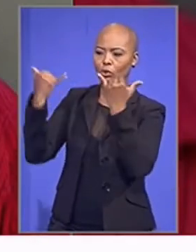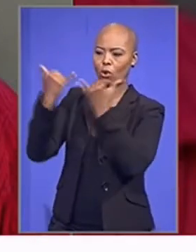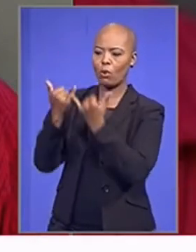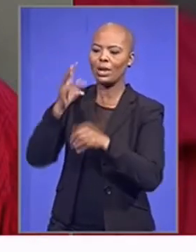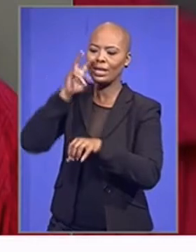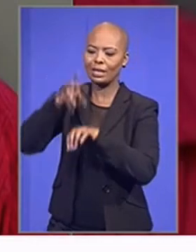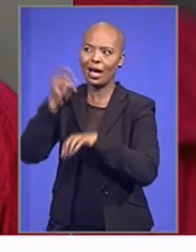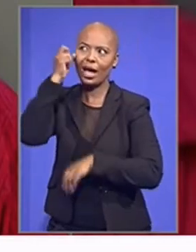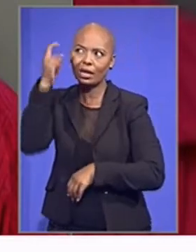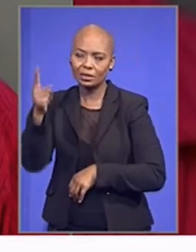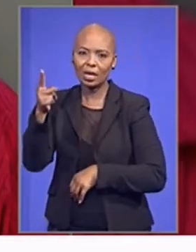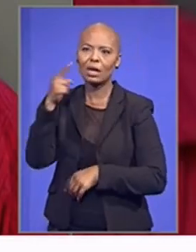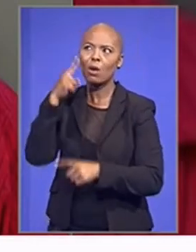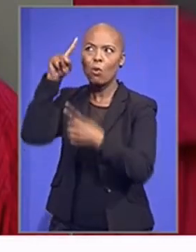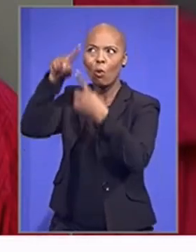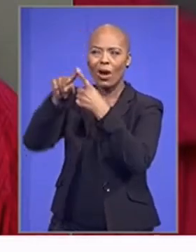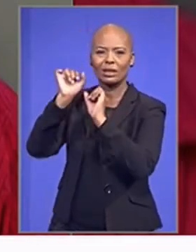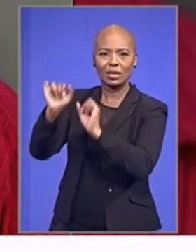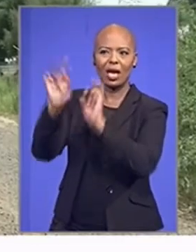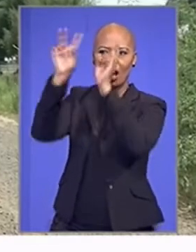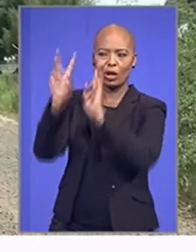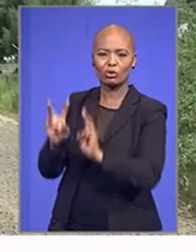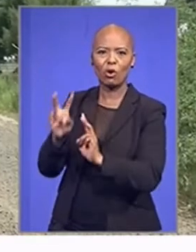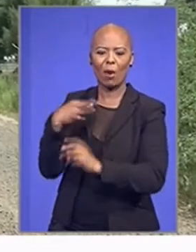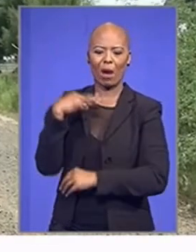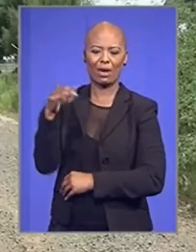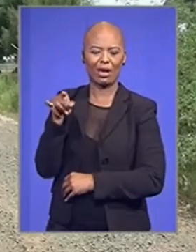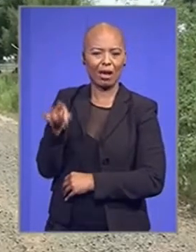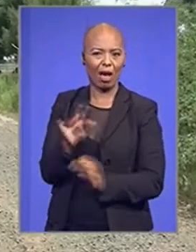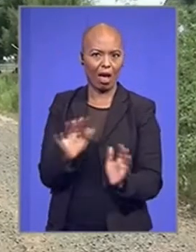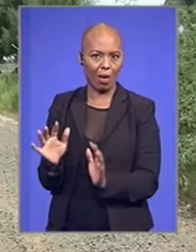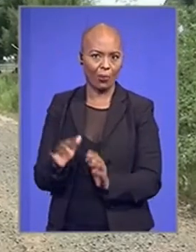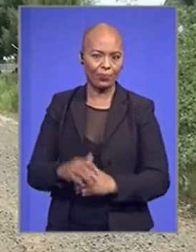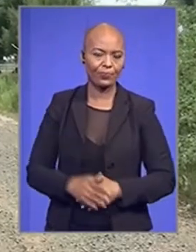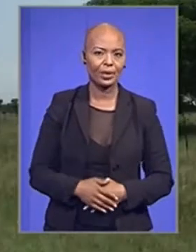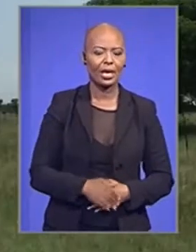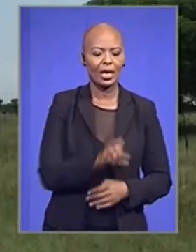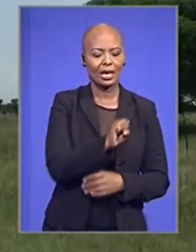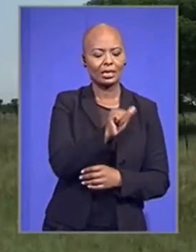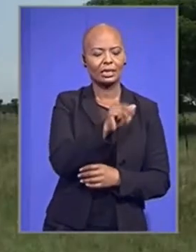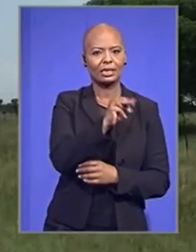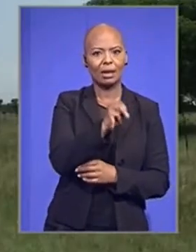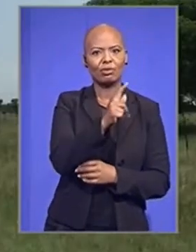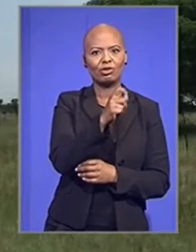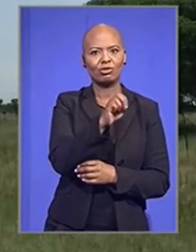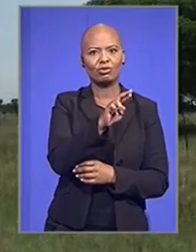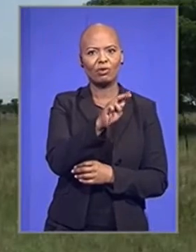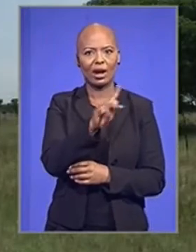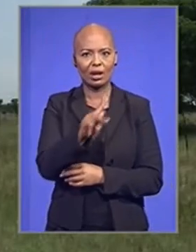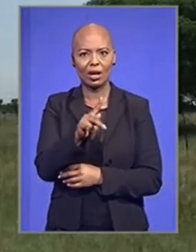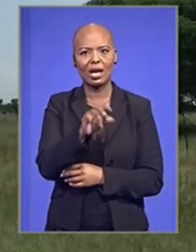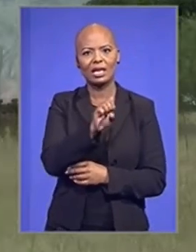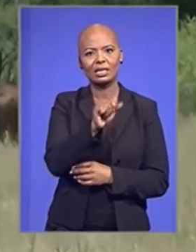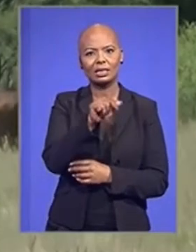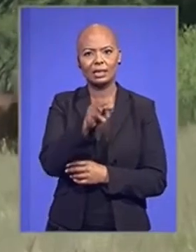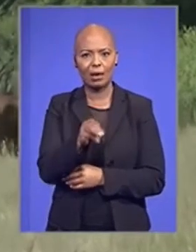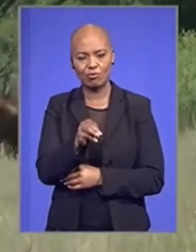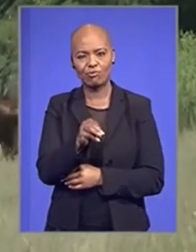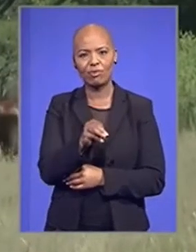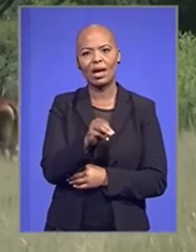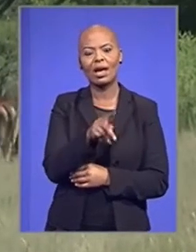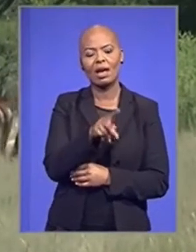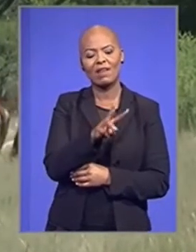Eskom's viewpoint on this application is. Mokgatlo wa temo wa Samtrek Samwerk o boletse ha dihwai di sa tsebiswa